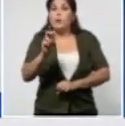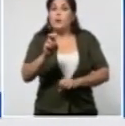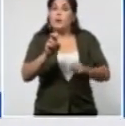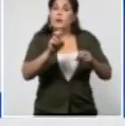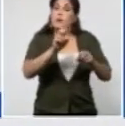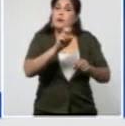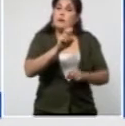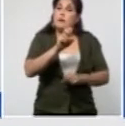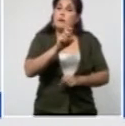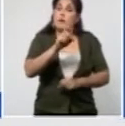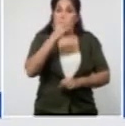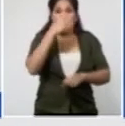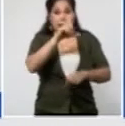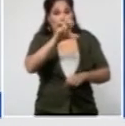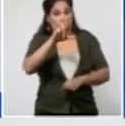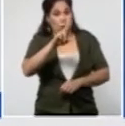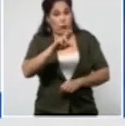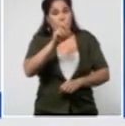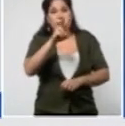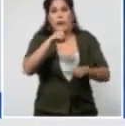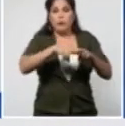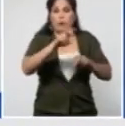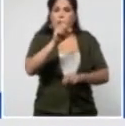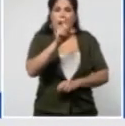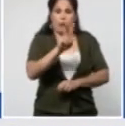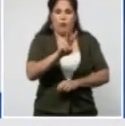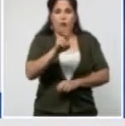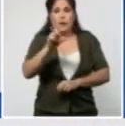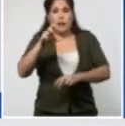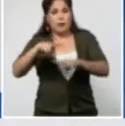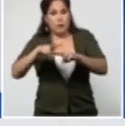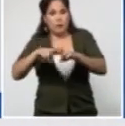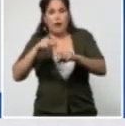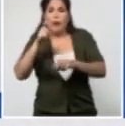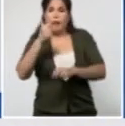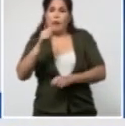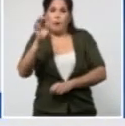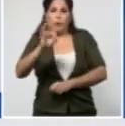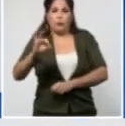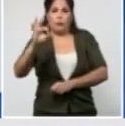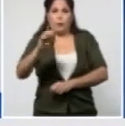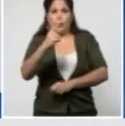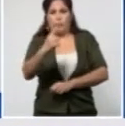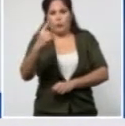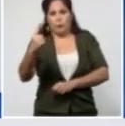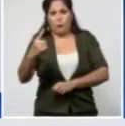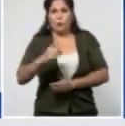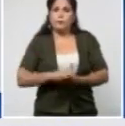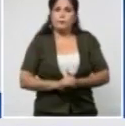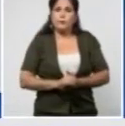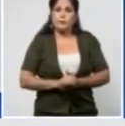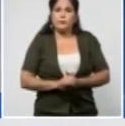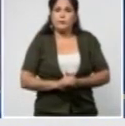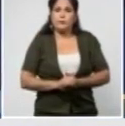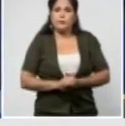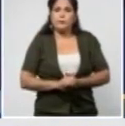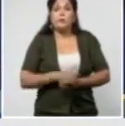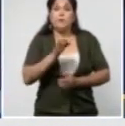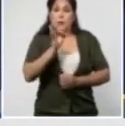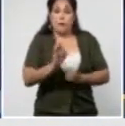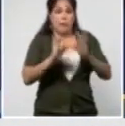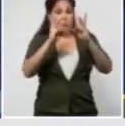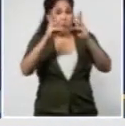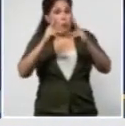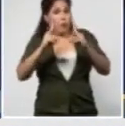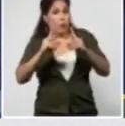2 are from Centro Havana, Cerro, and 10 de Octubre municipalities. And with these new cases,